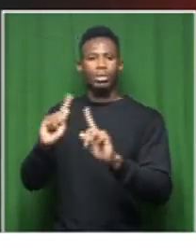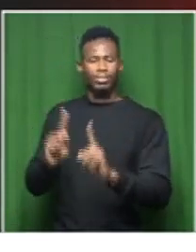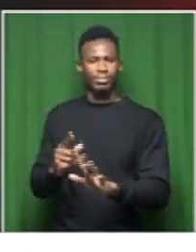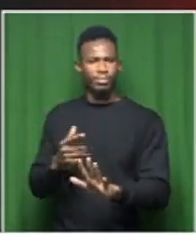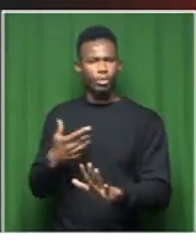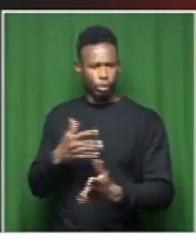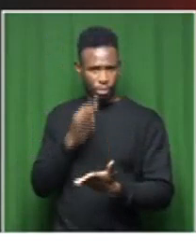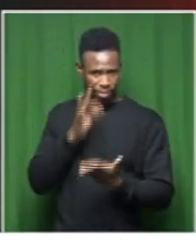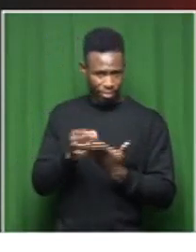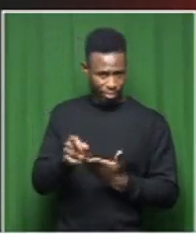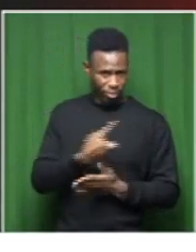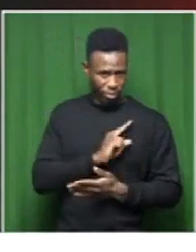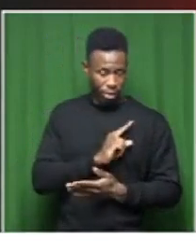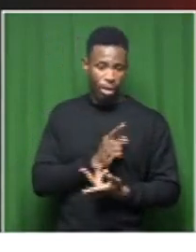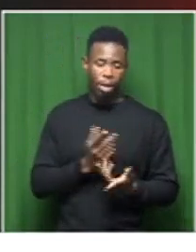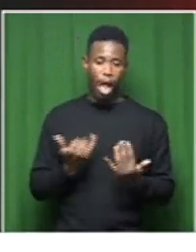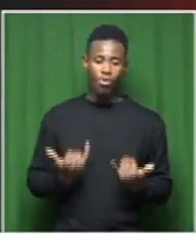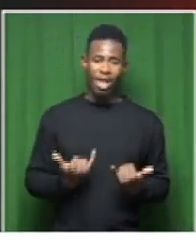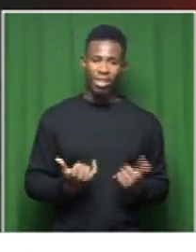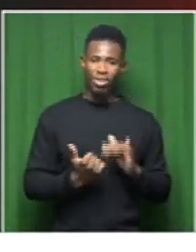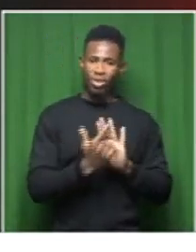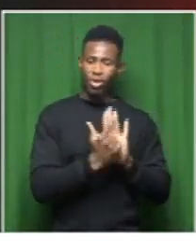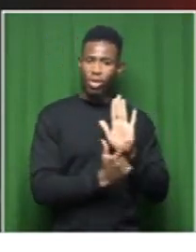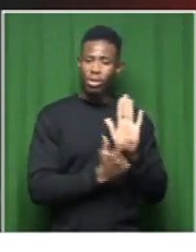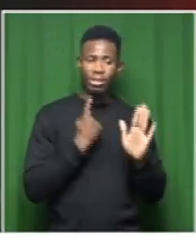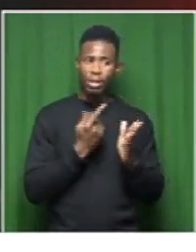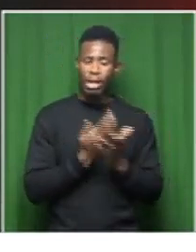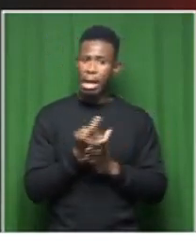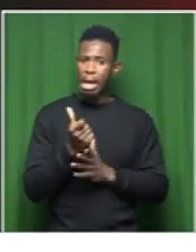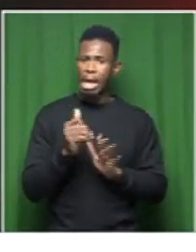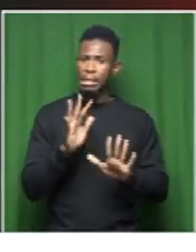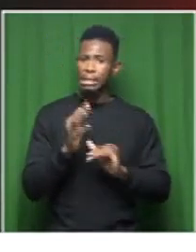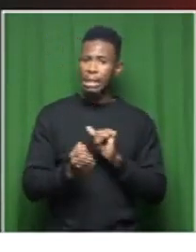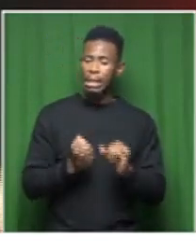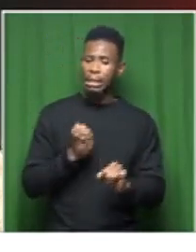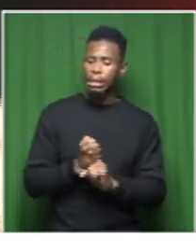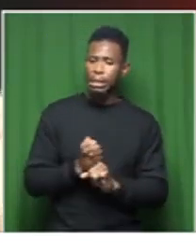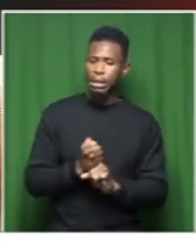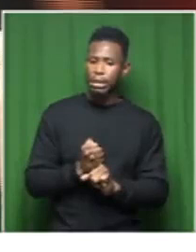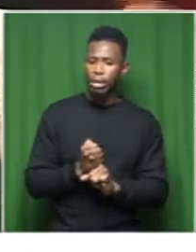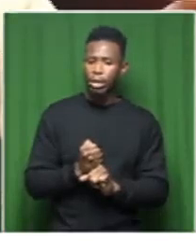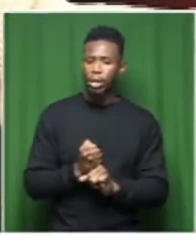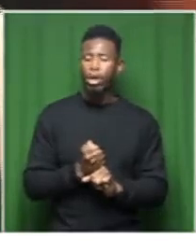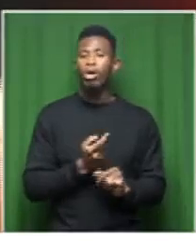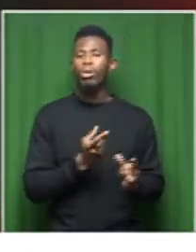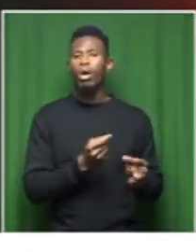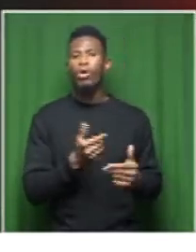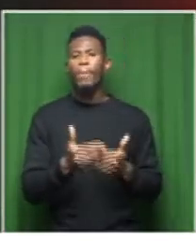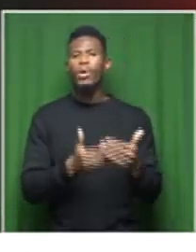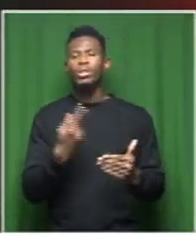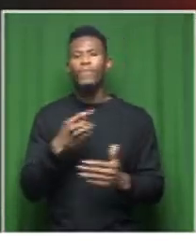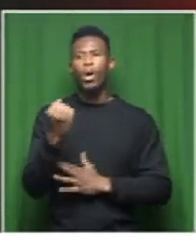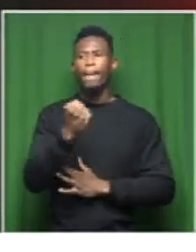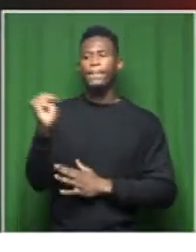Samkele, in the present legislation, it can take up to 10 years, up to a decade, you going through the process and